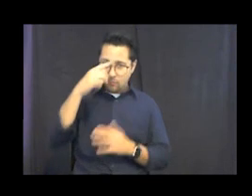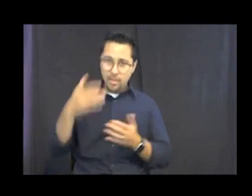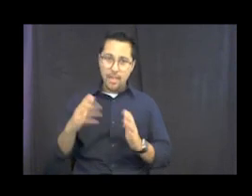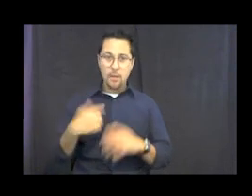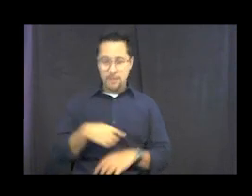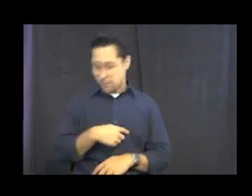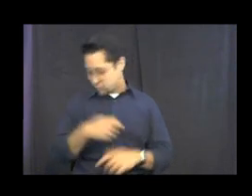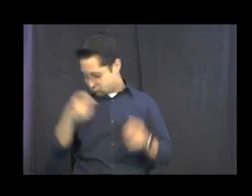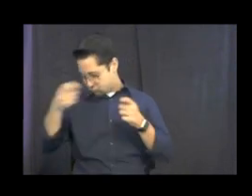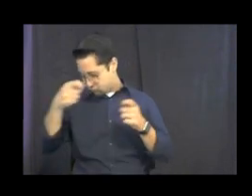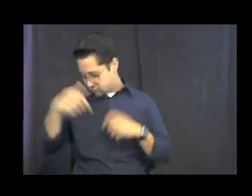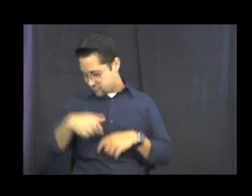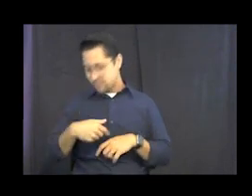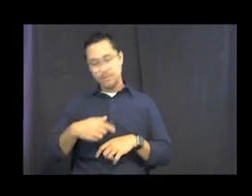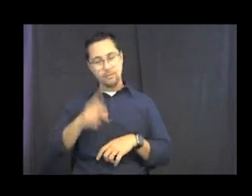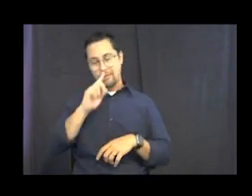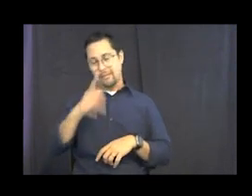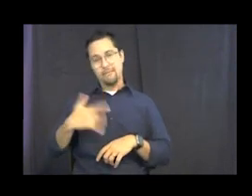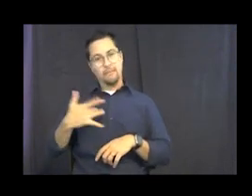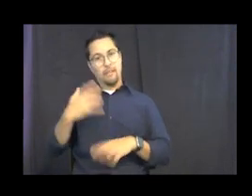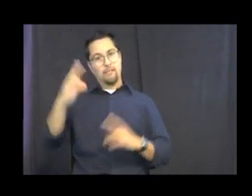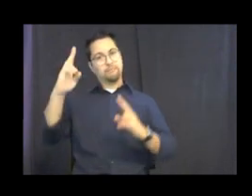me to moderate. This is such a privilege.